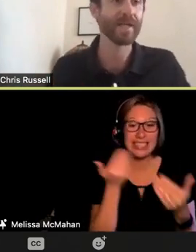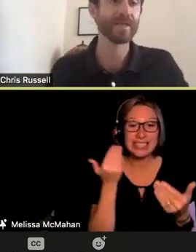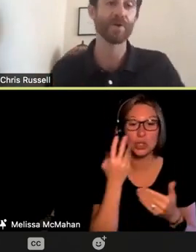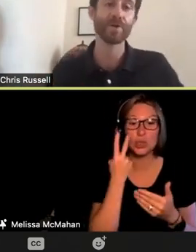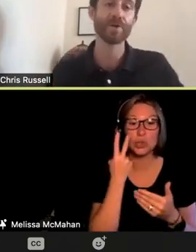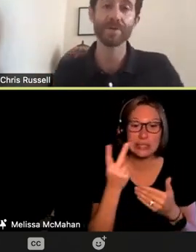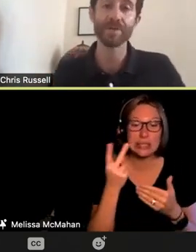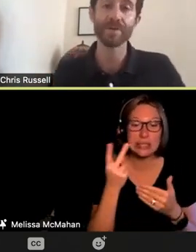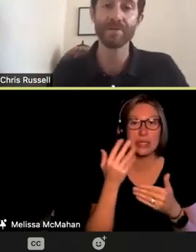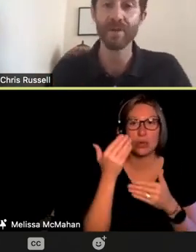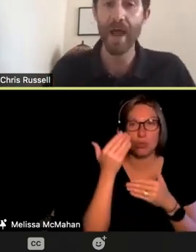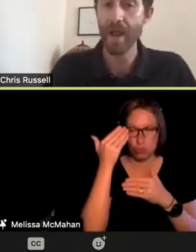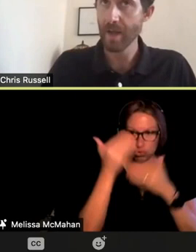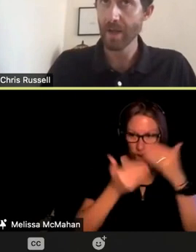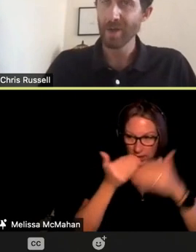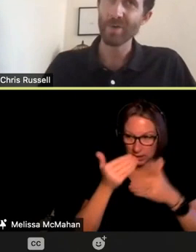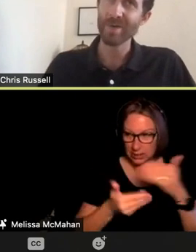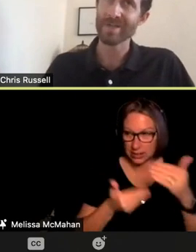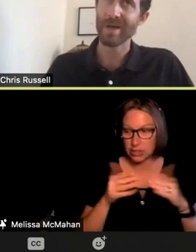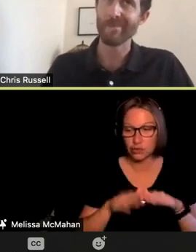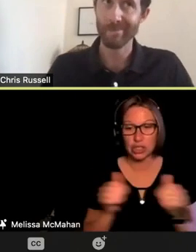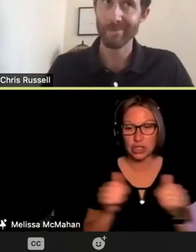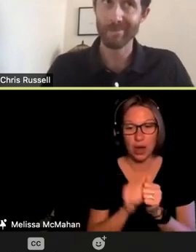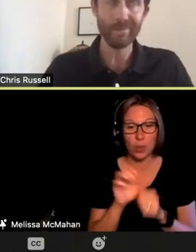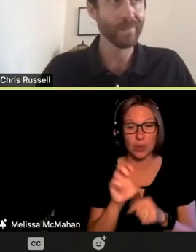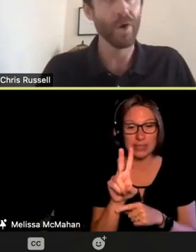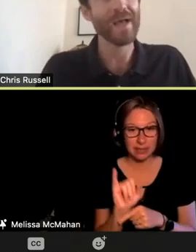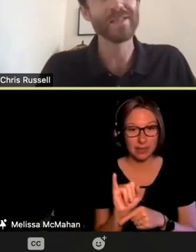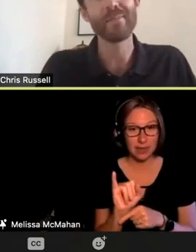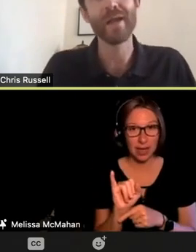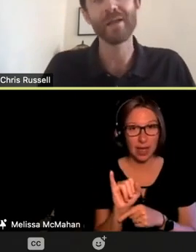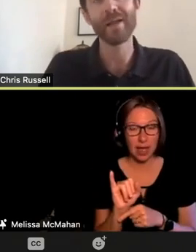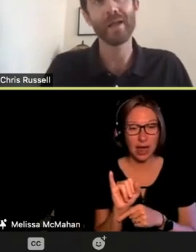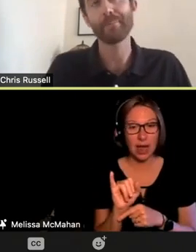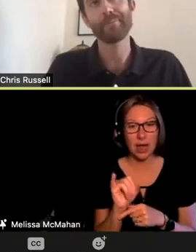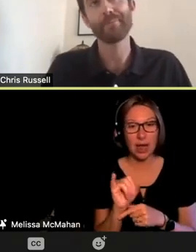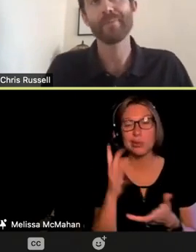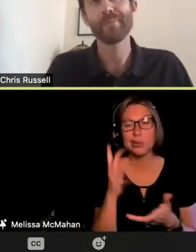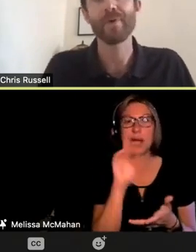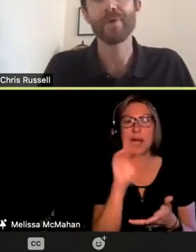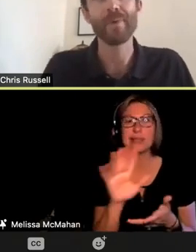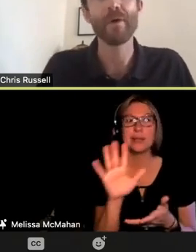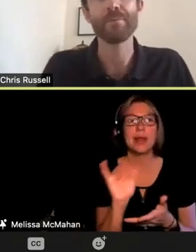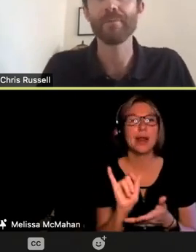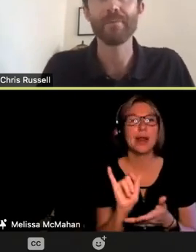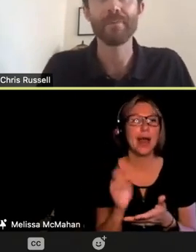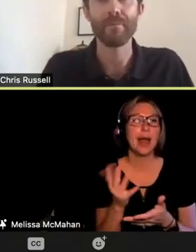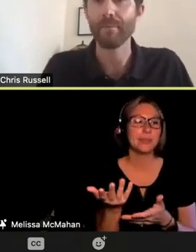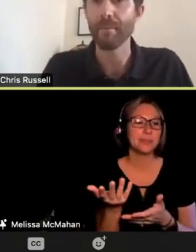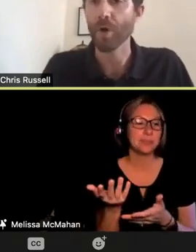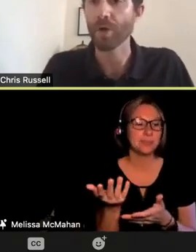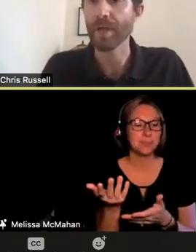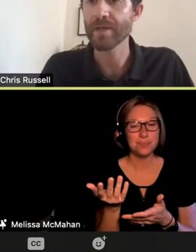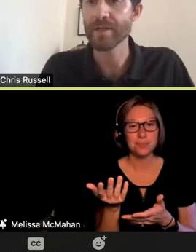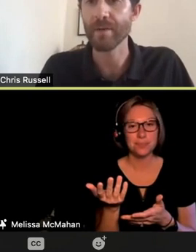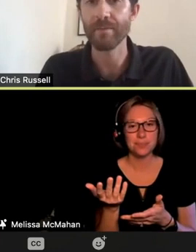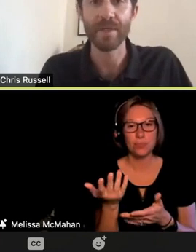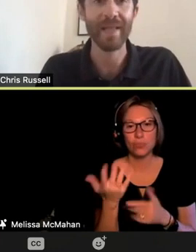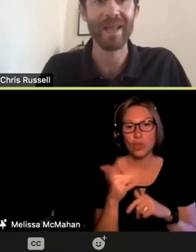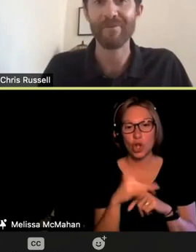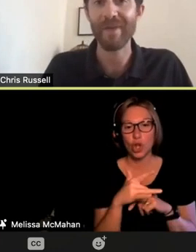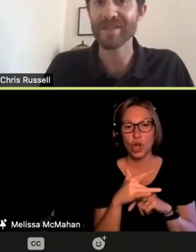and process for a child with CVI who is, you know, estimated like around